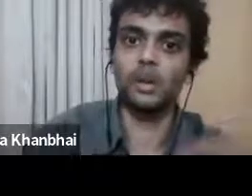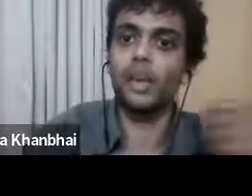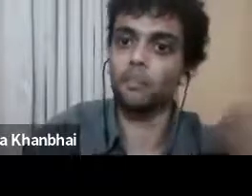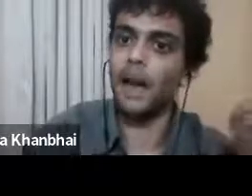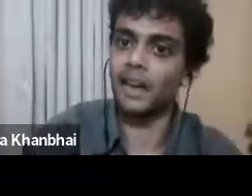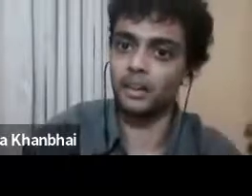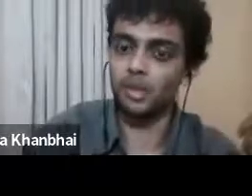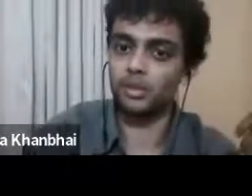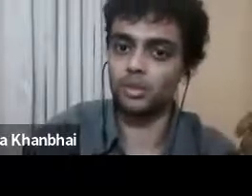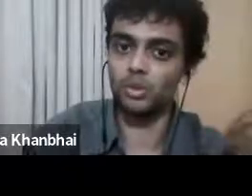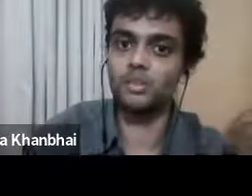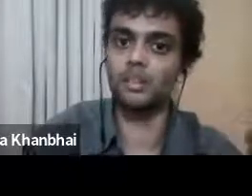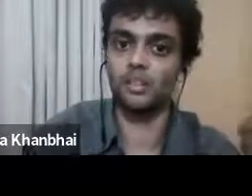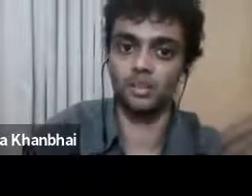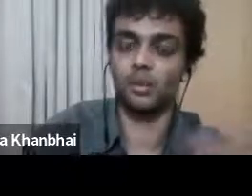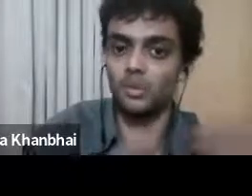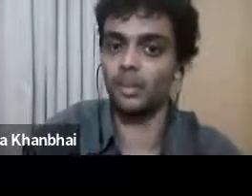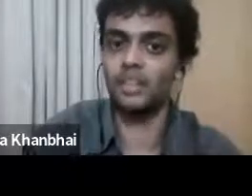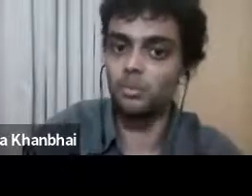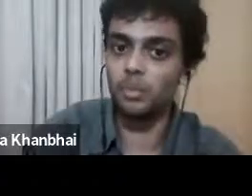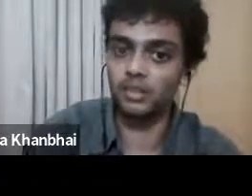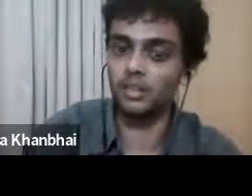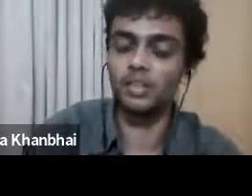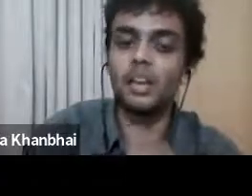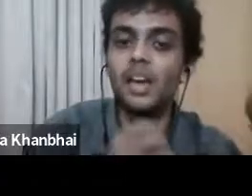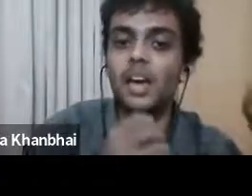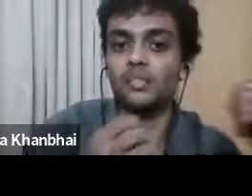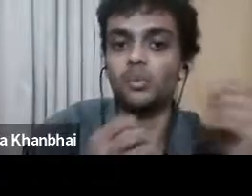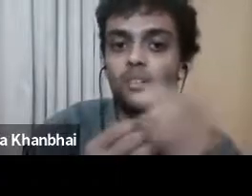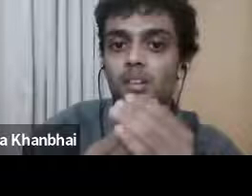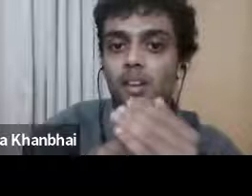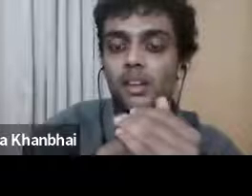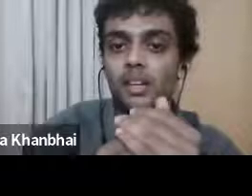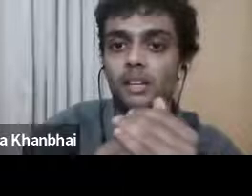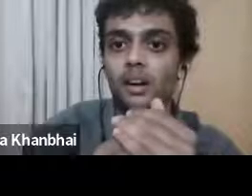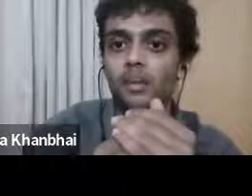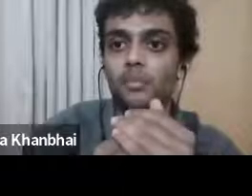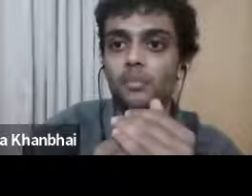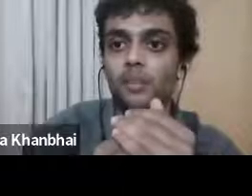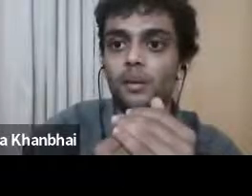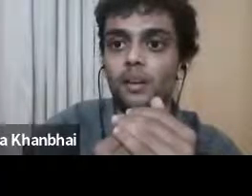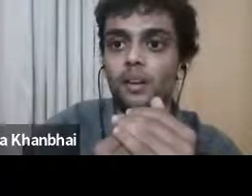wasn't really looking back at much. She was still she was a very young person, and she wasn't really